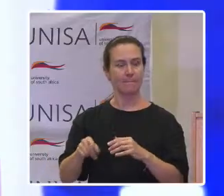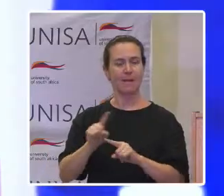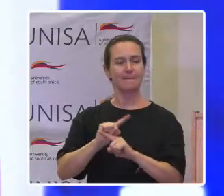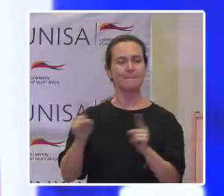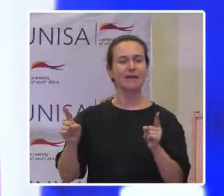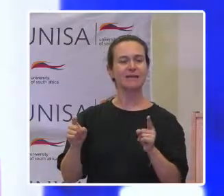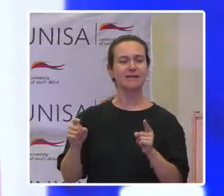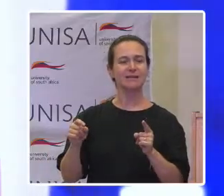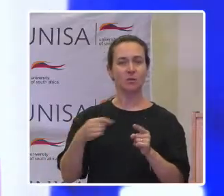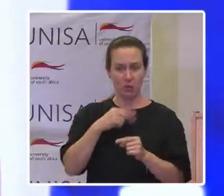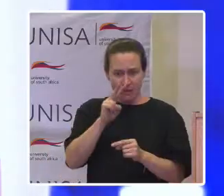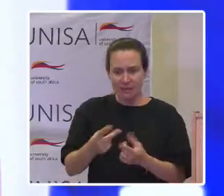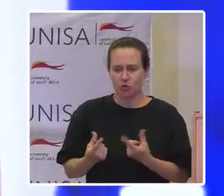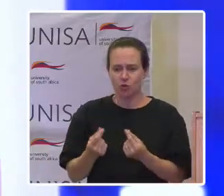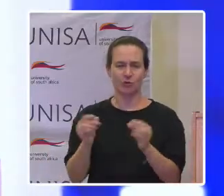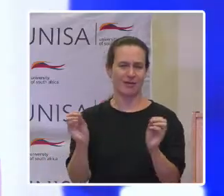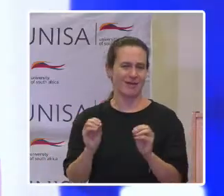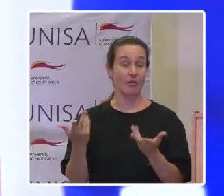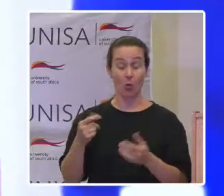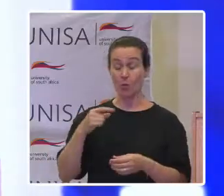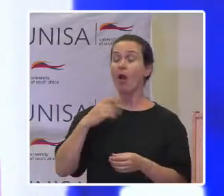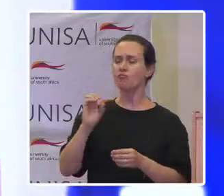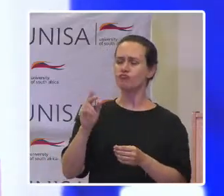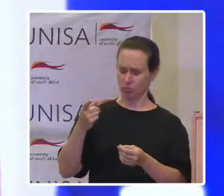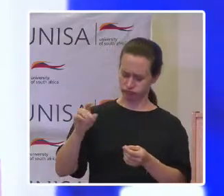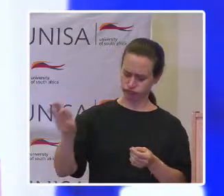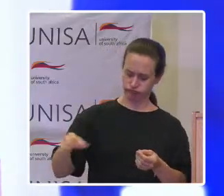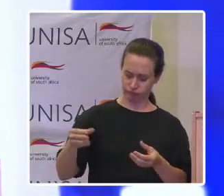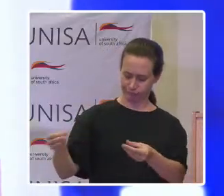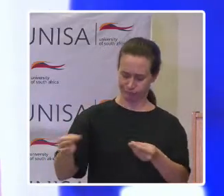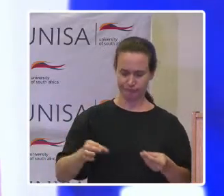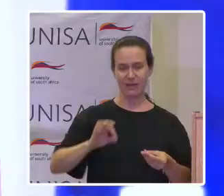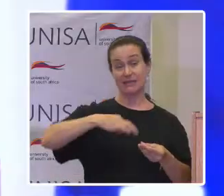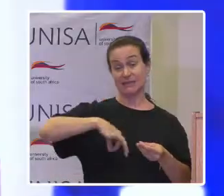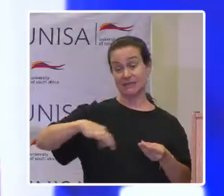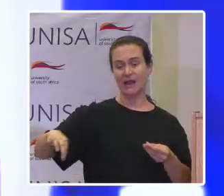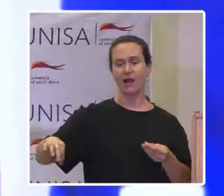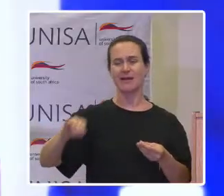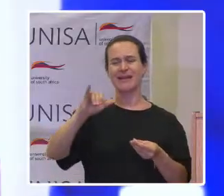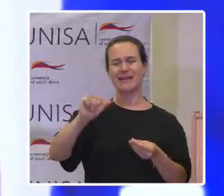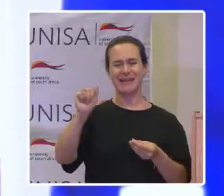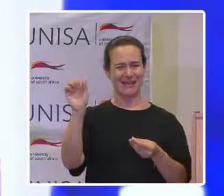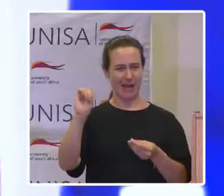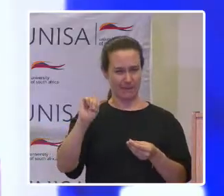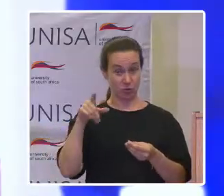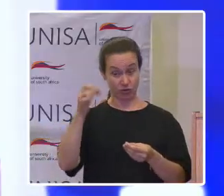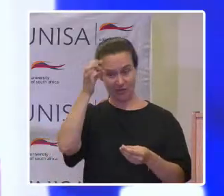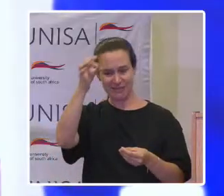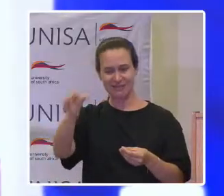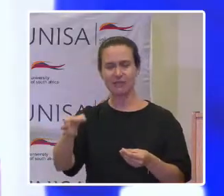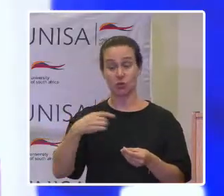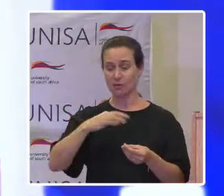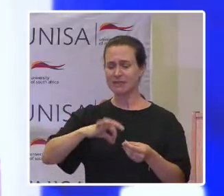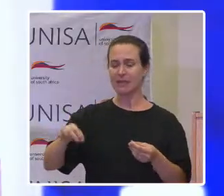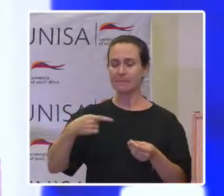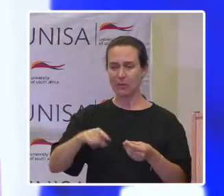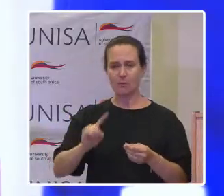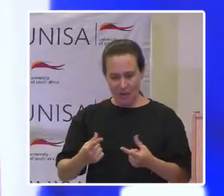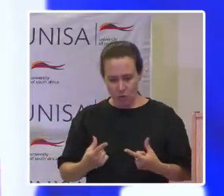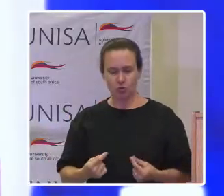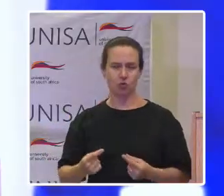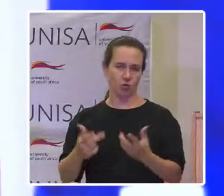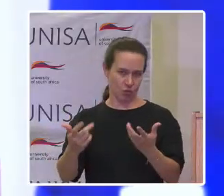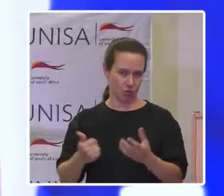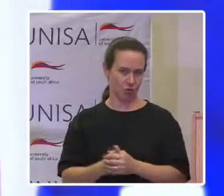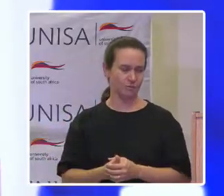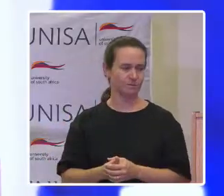not a signatory, or we've signed it, but we haven't ratified the Yamoussoukro decision as a leading aviation force on the